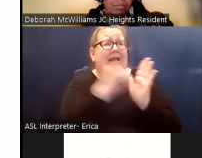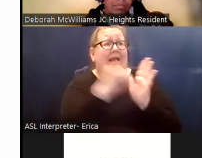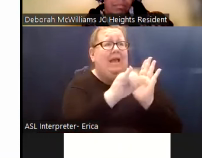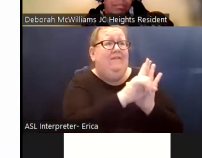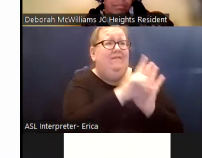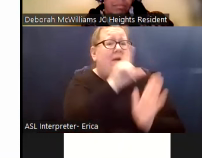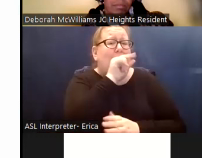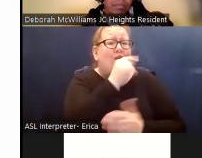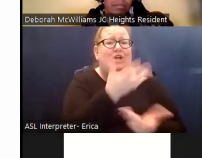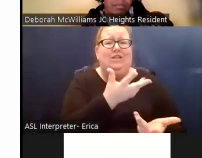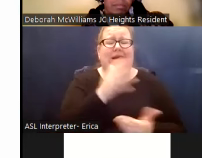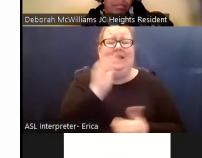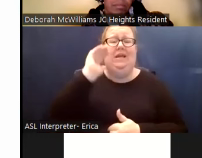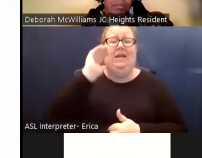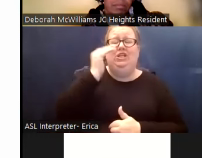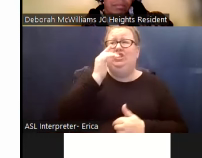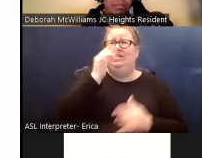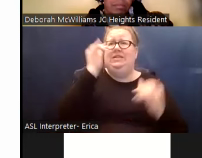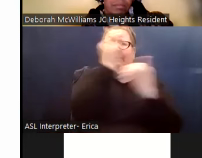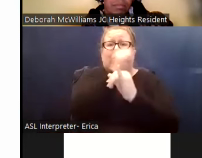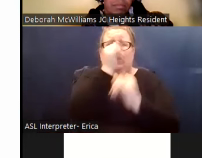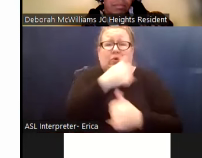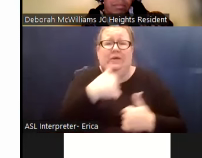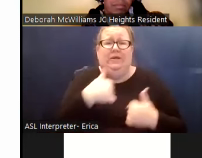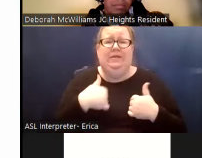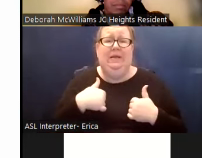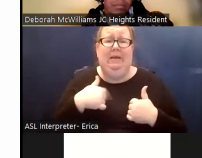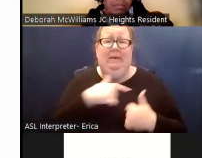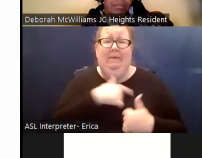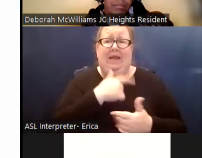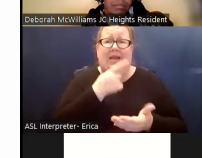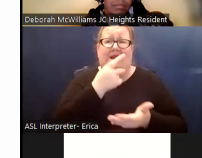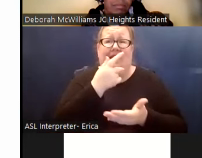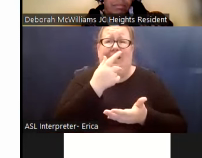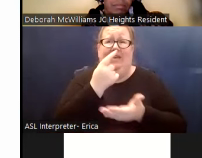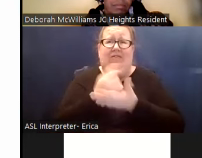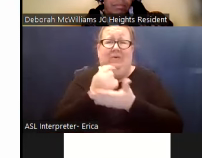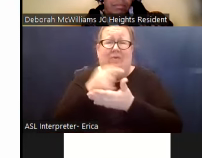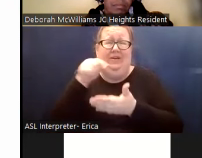it just seems ludicrous to me that we trade this for parking.